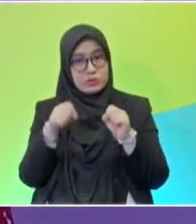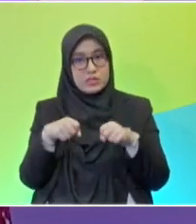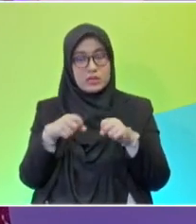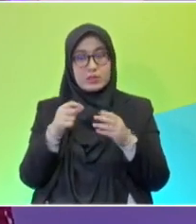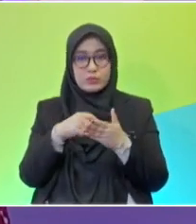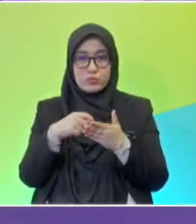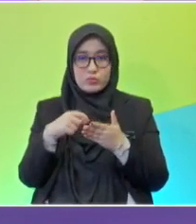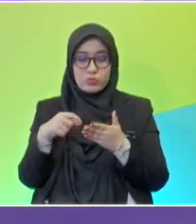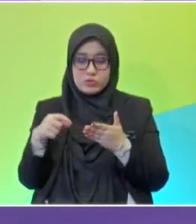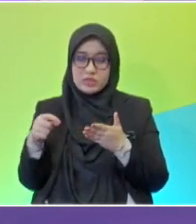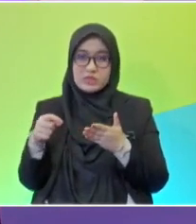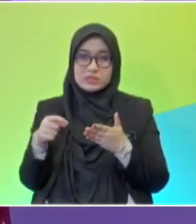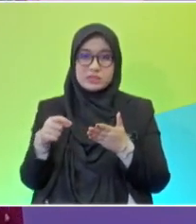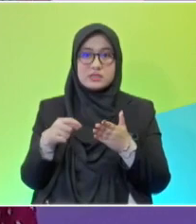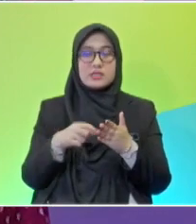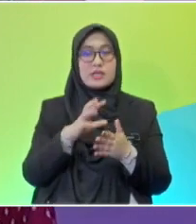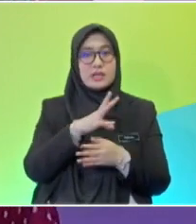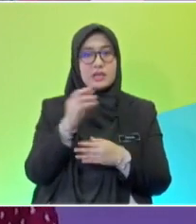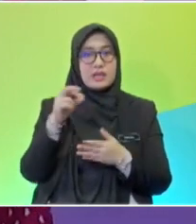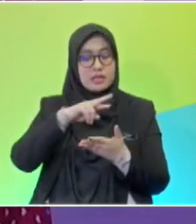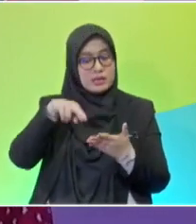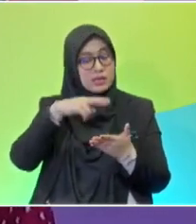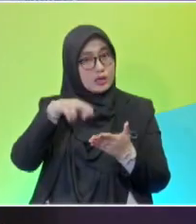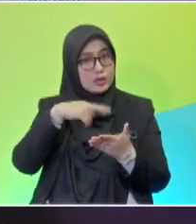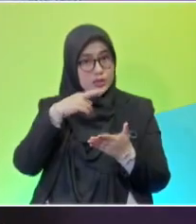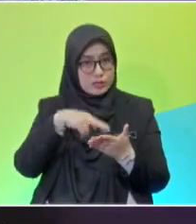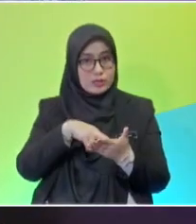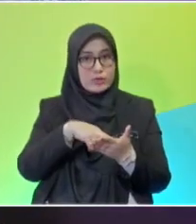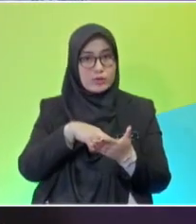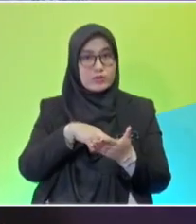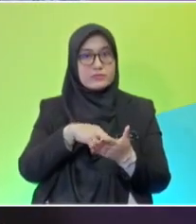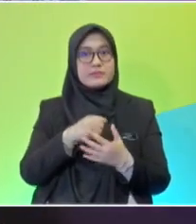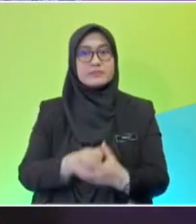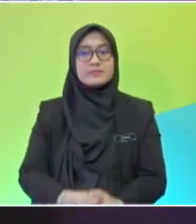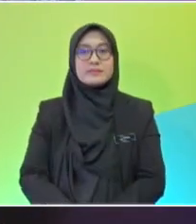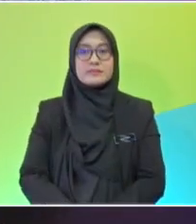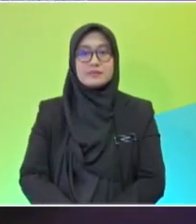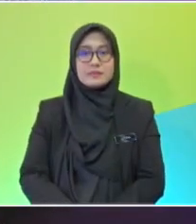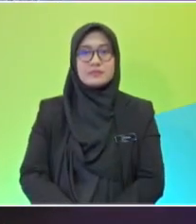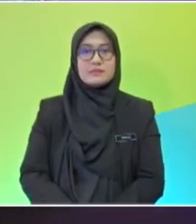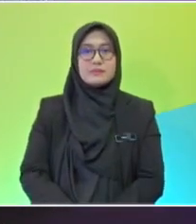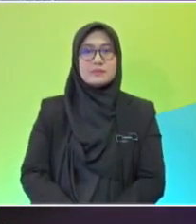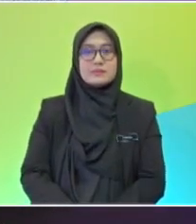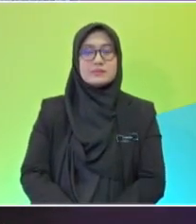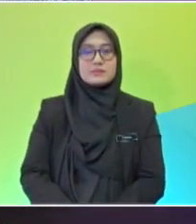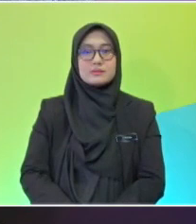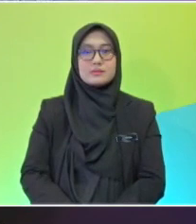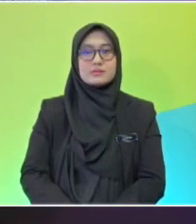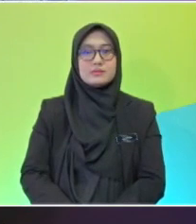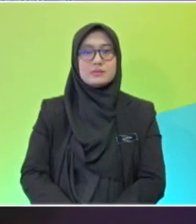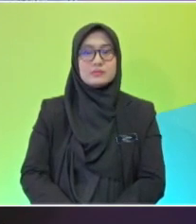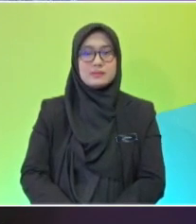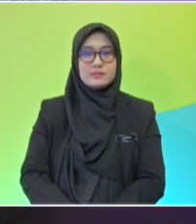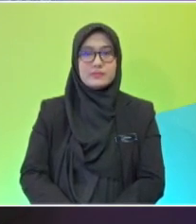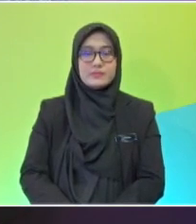that you want to. All right. Okay. So, well, looks like we have come to the end of today's episode, Miss Ima. Thanks so much for sharing all this. But maybe before we wrap